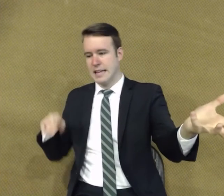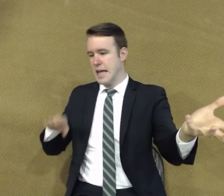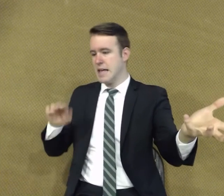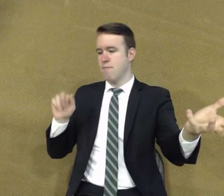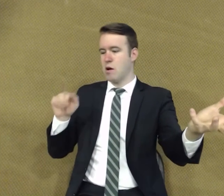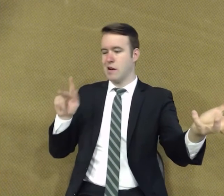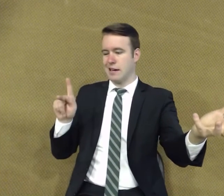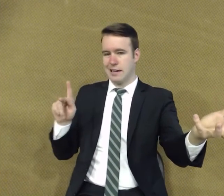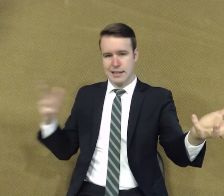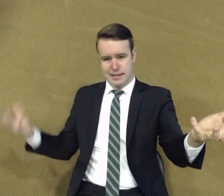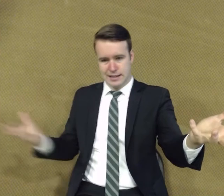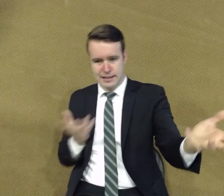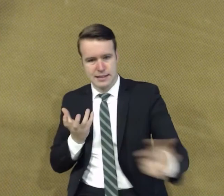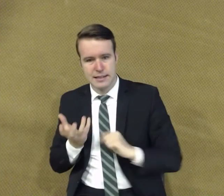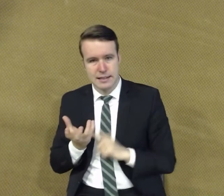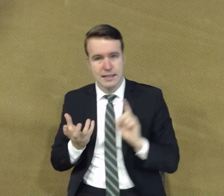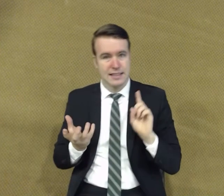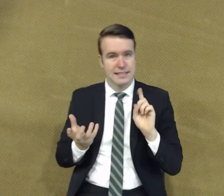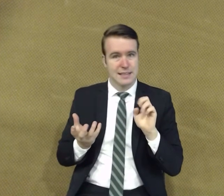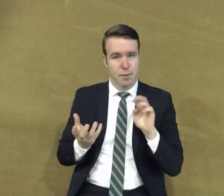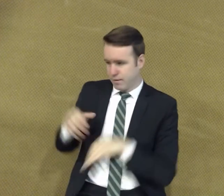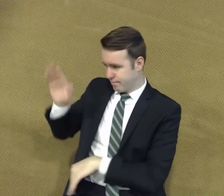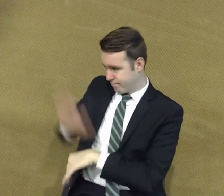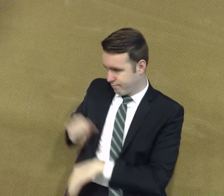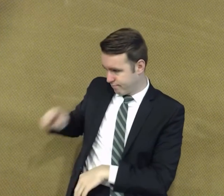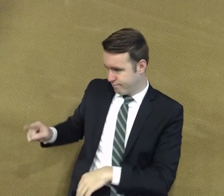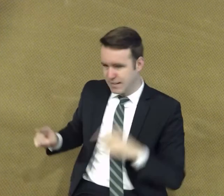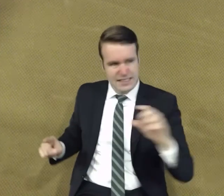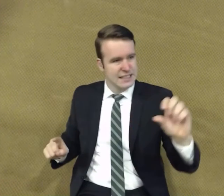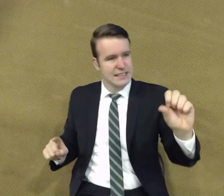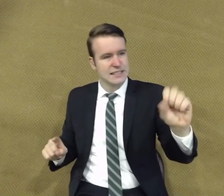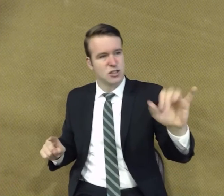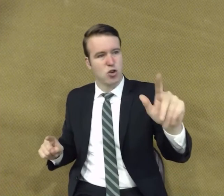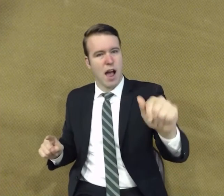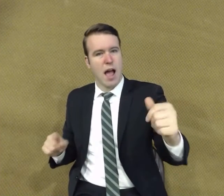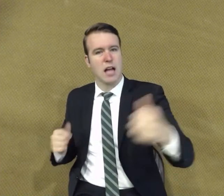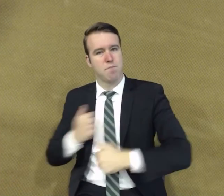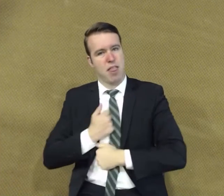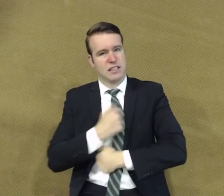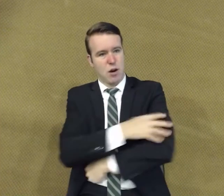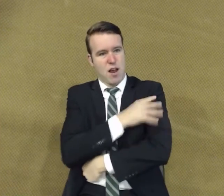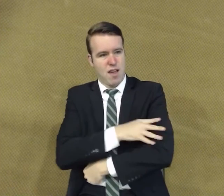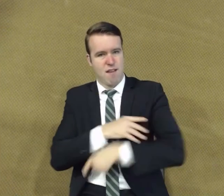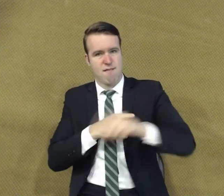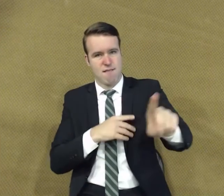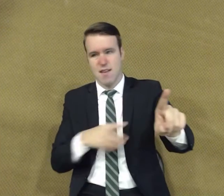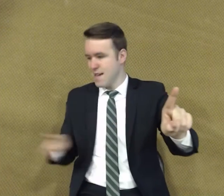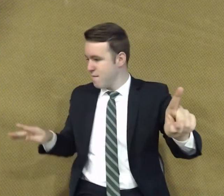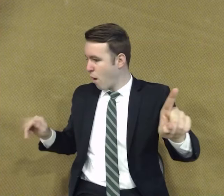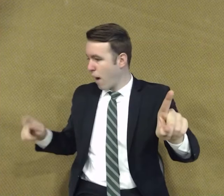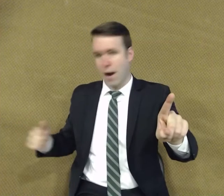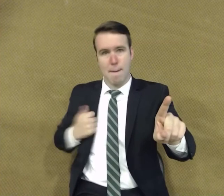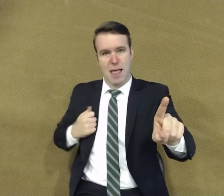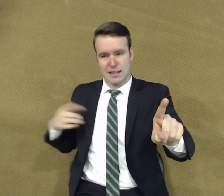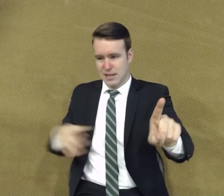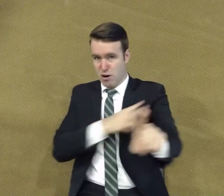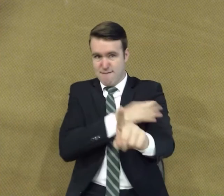Barak, is Deborah's general. She calls him. She tells him, raise an